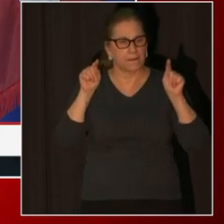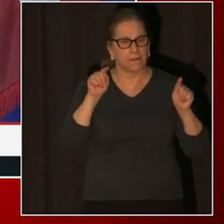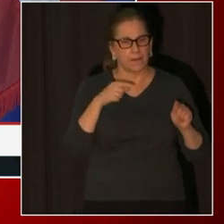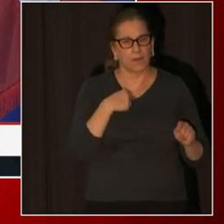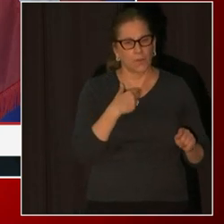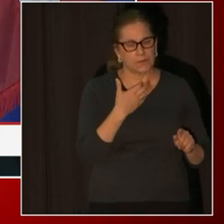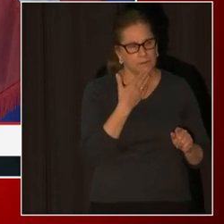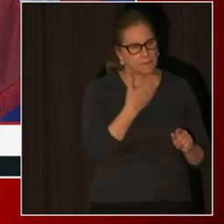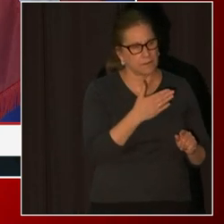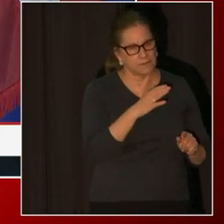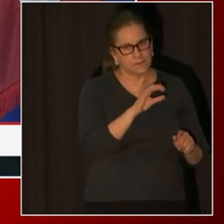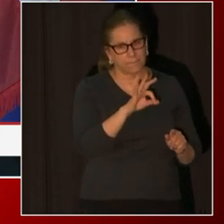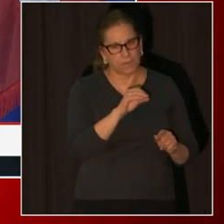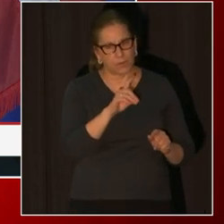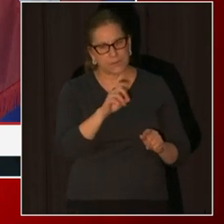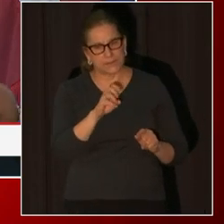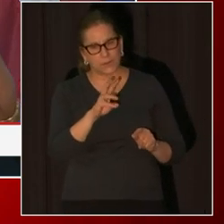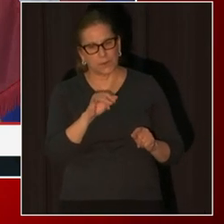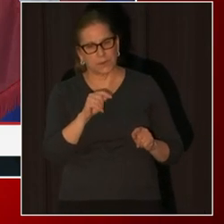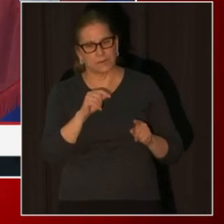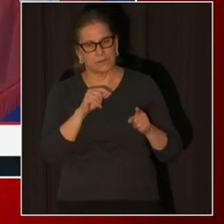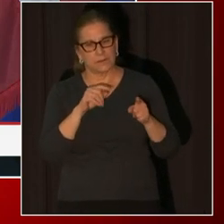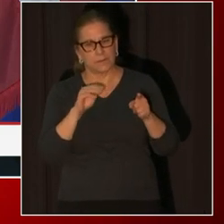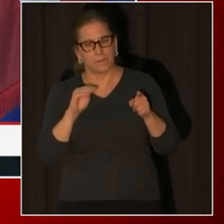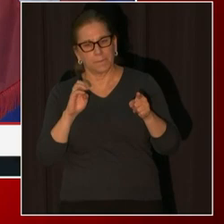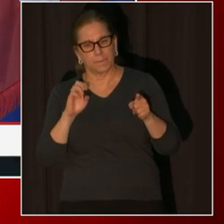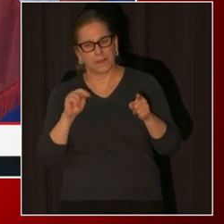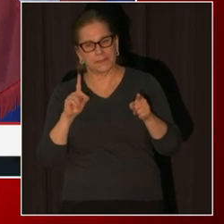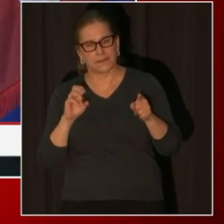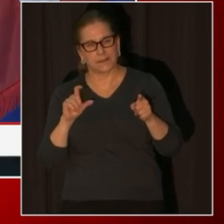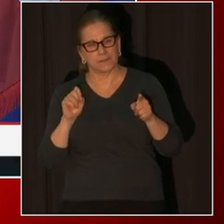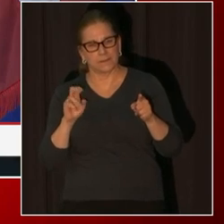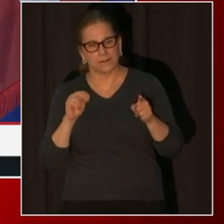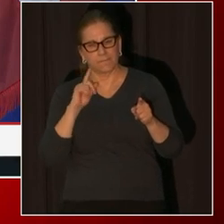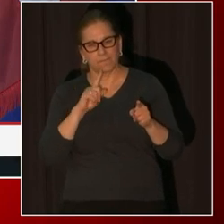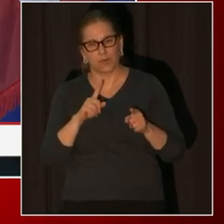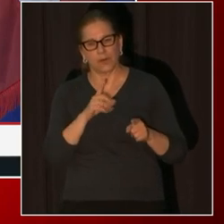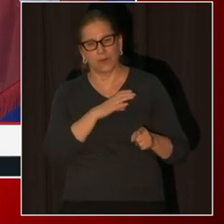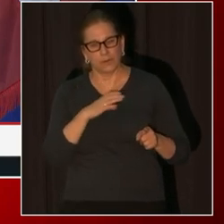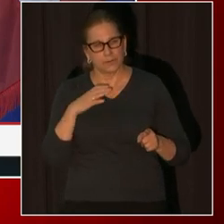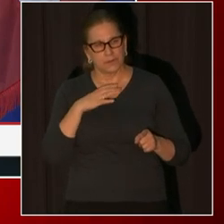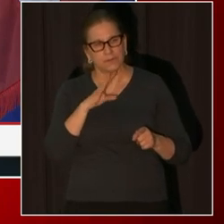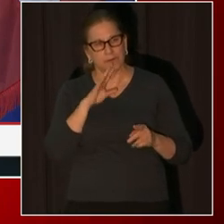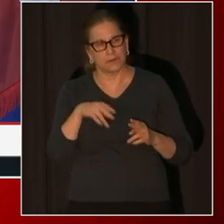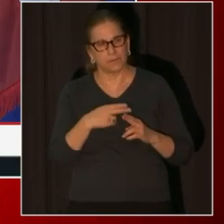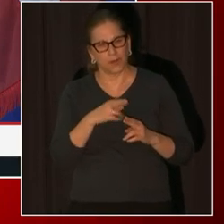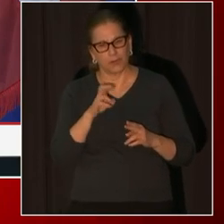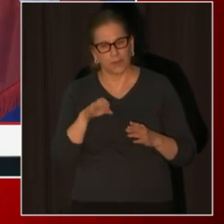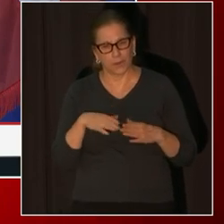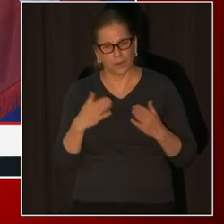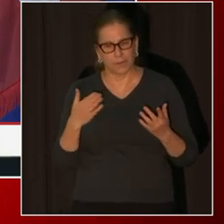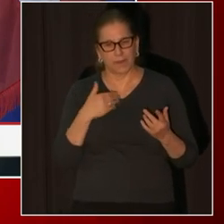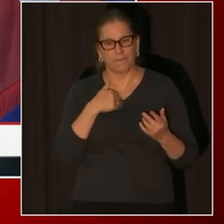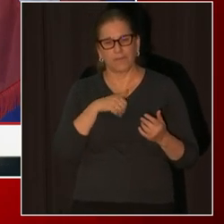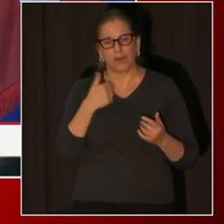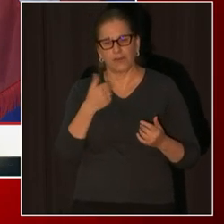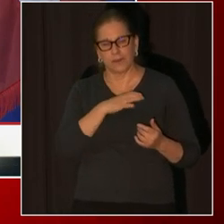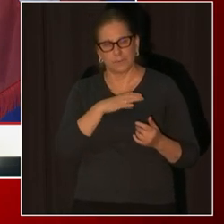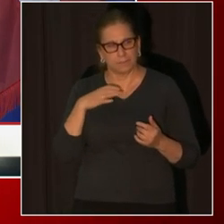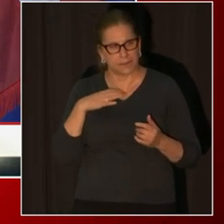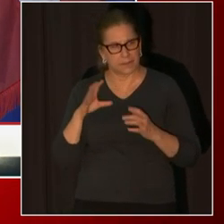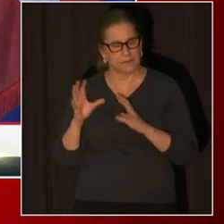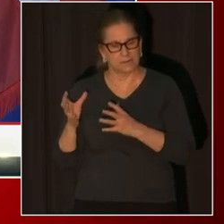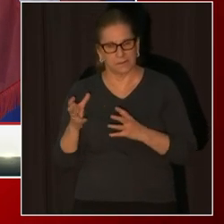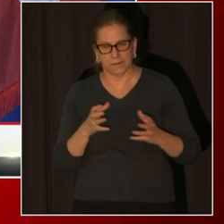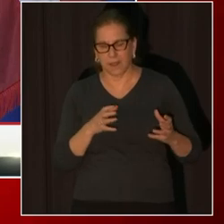DC Steering Committee. They have been hearing from the committees over the last week about phasing, about